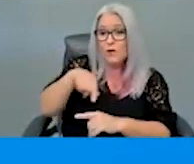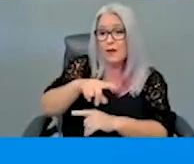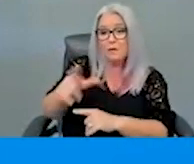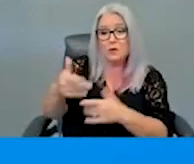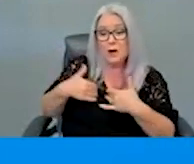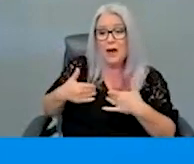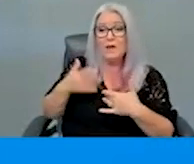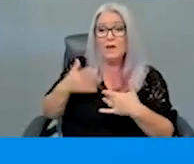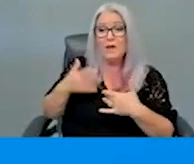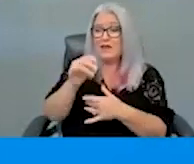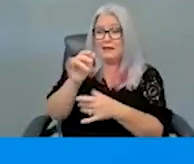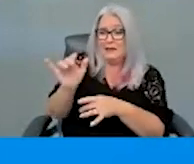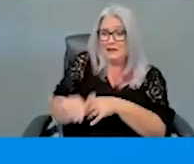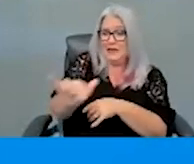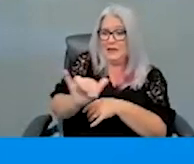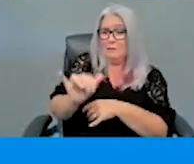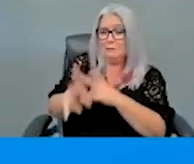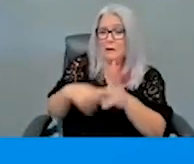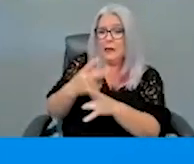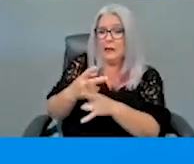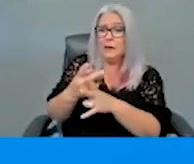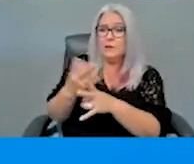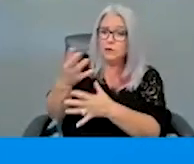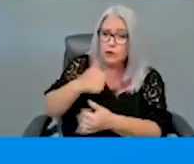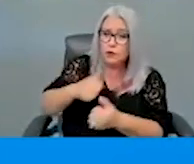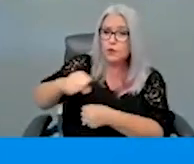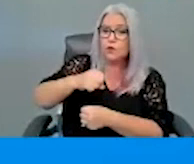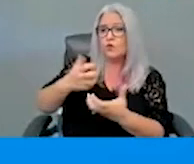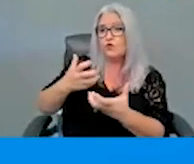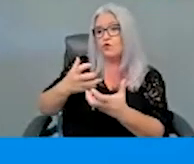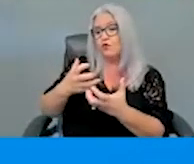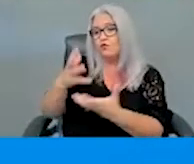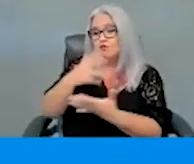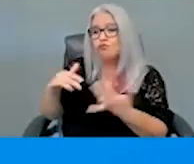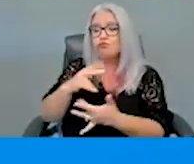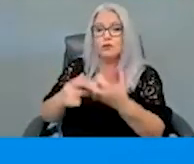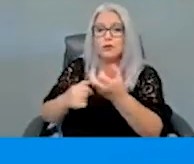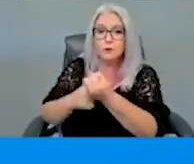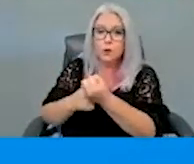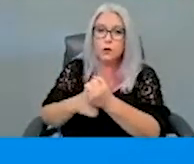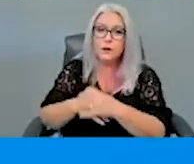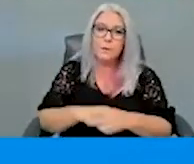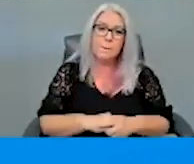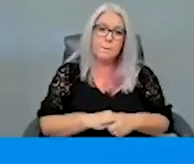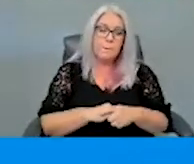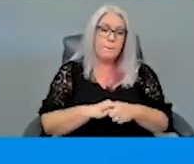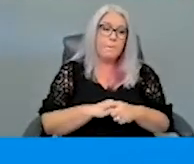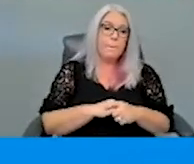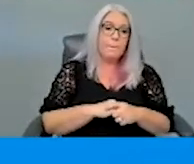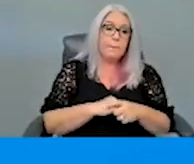that same type of social support. Fear, isolation, and uncertainty can combine for negative